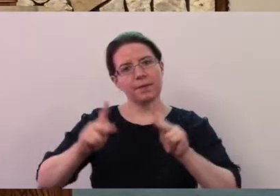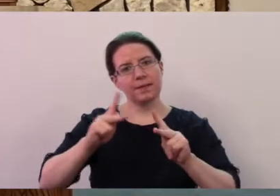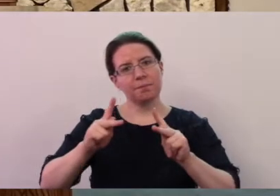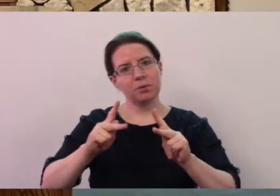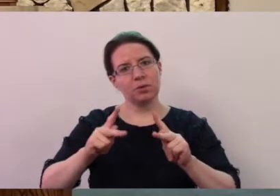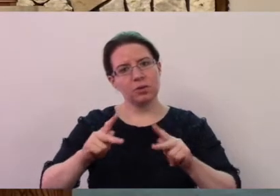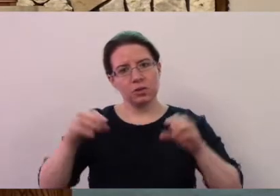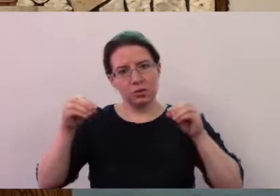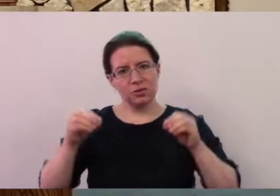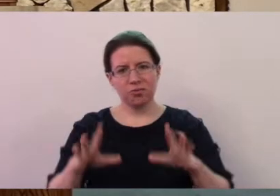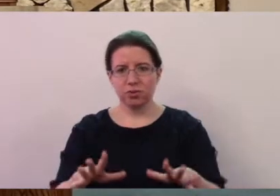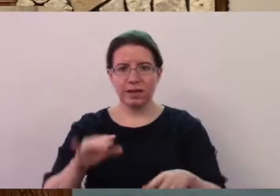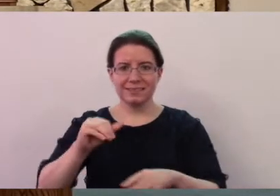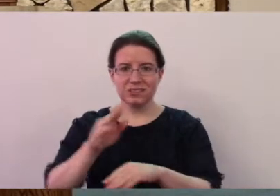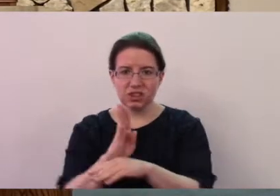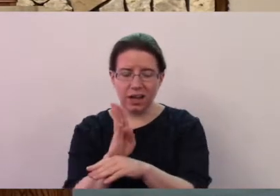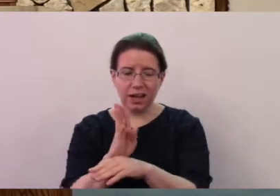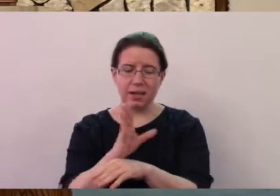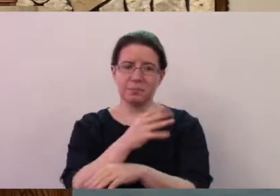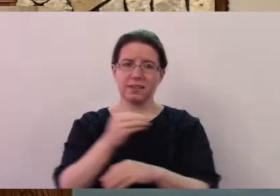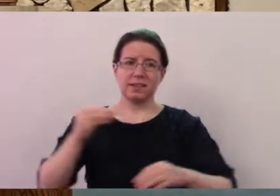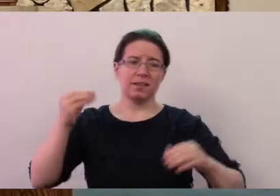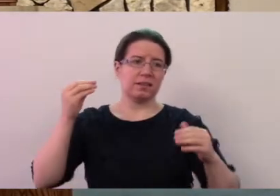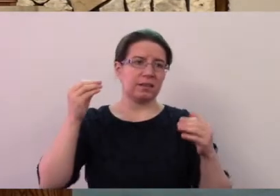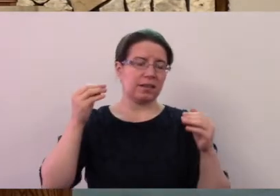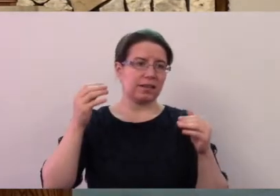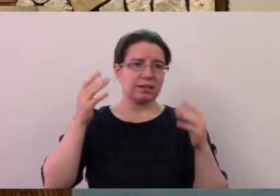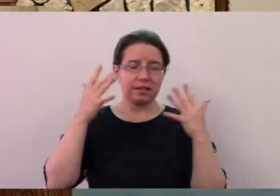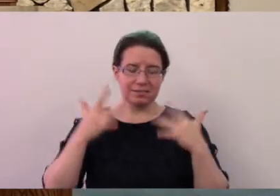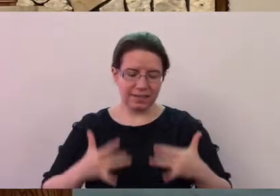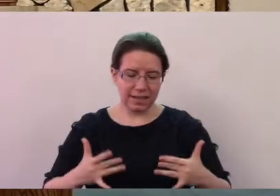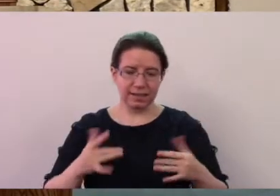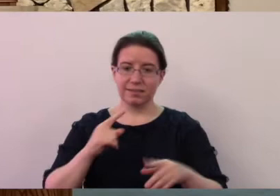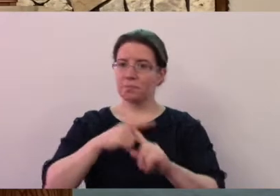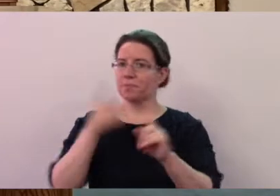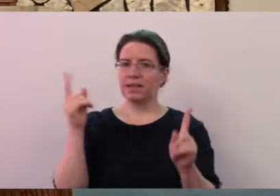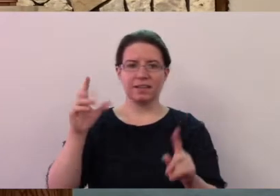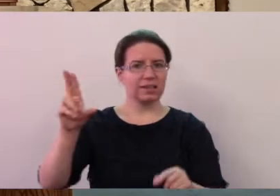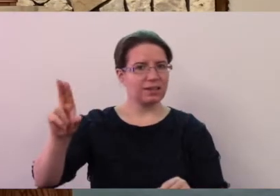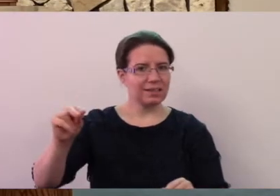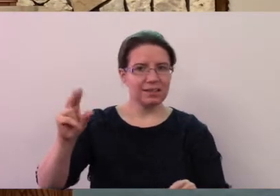coming. And our redemption is nearer than ever before. Amen.